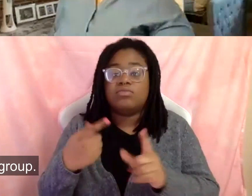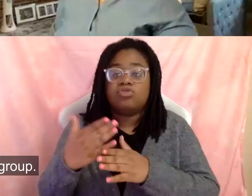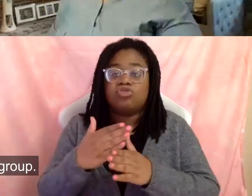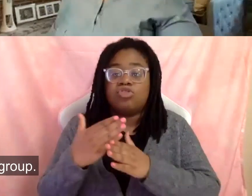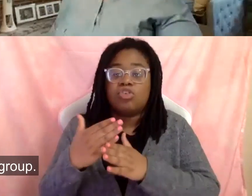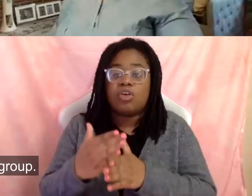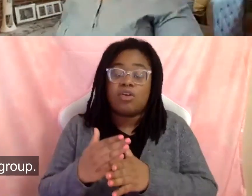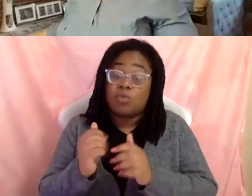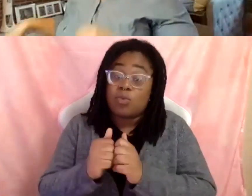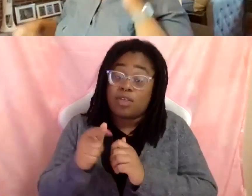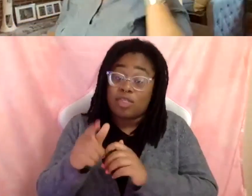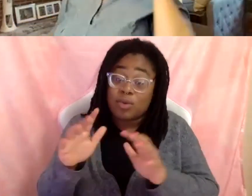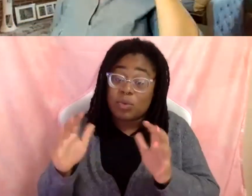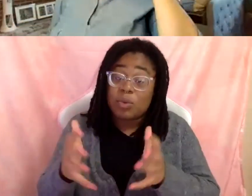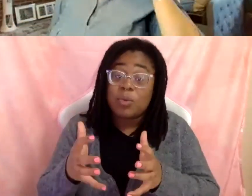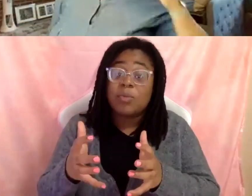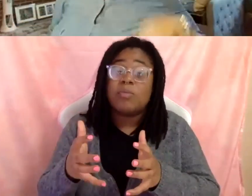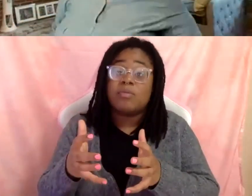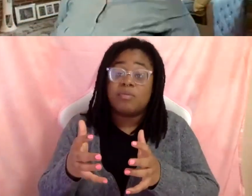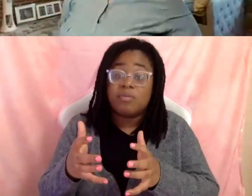share with the group.